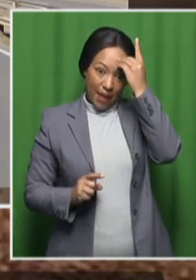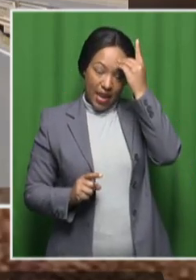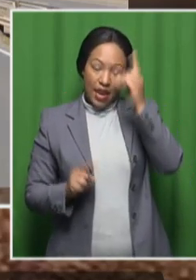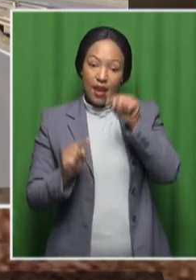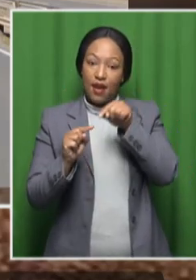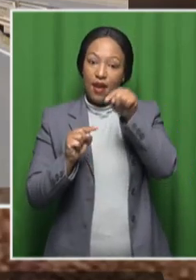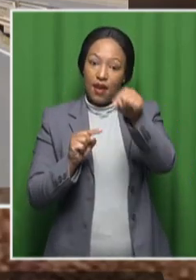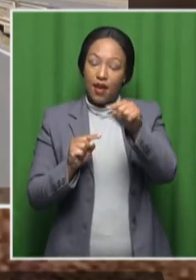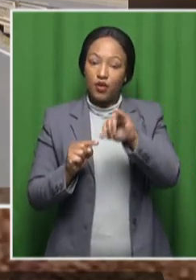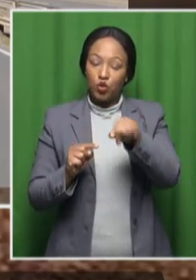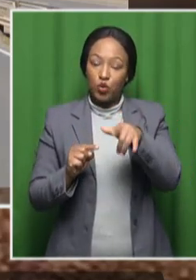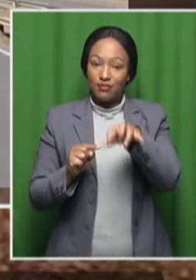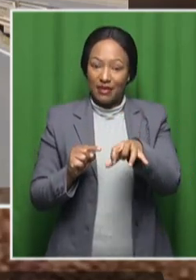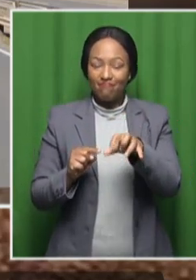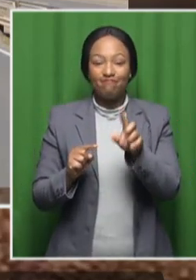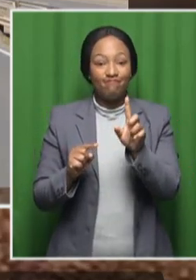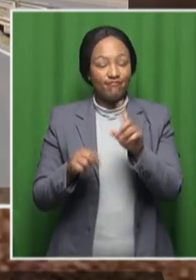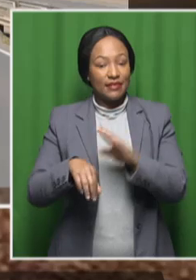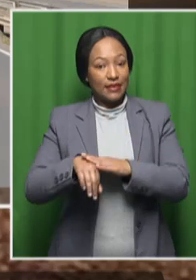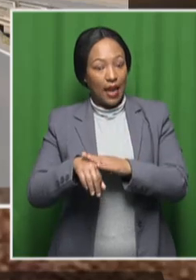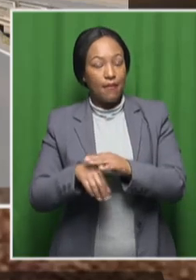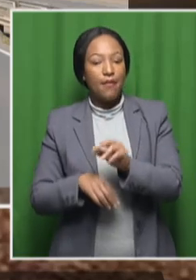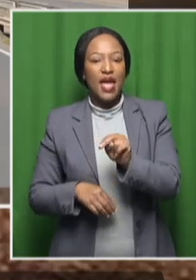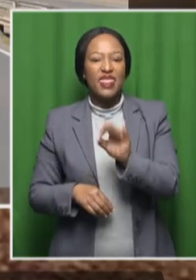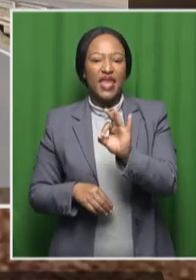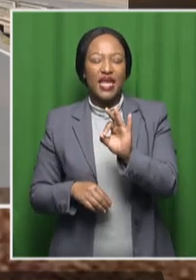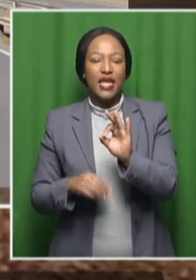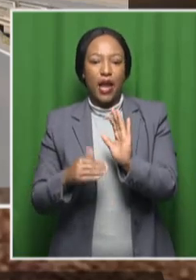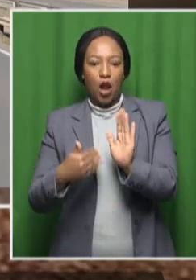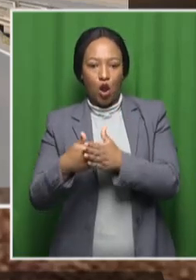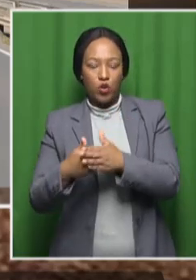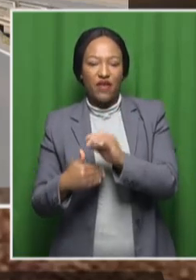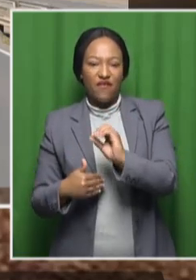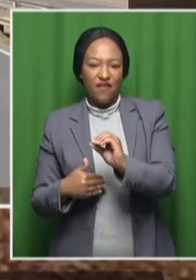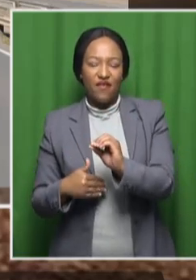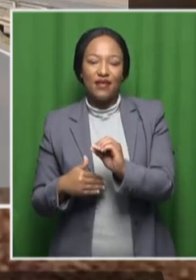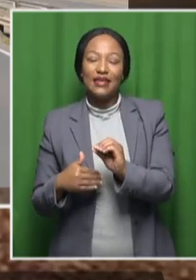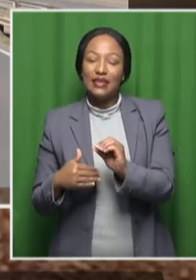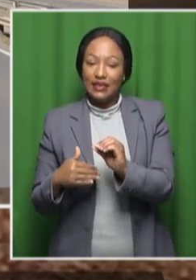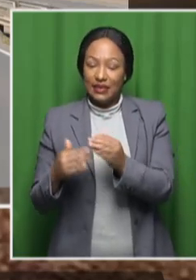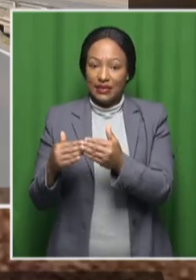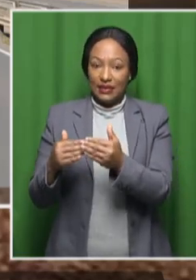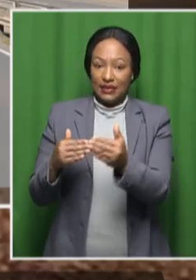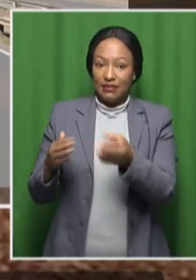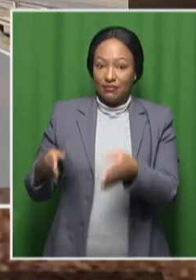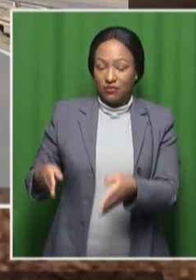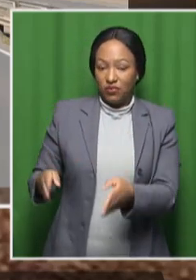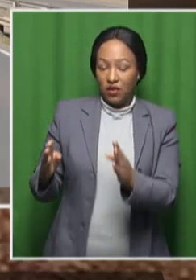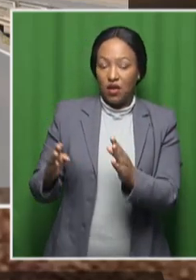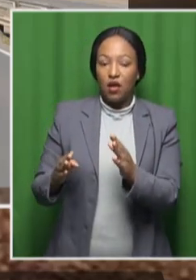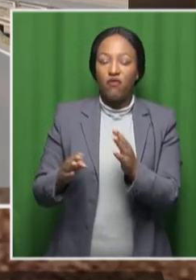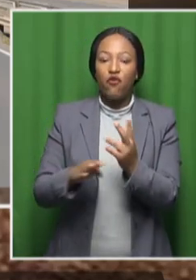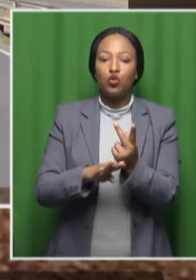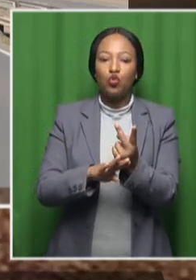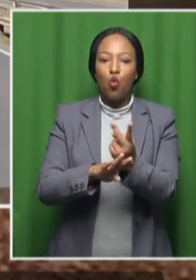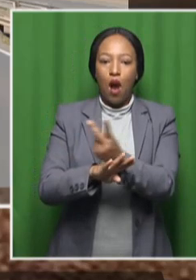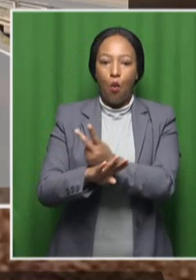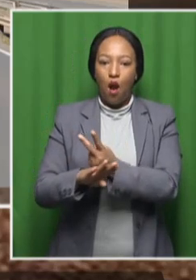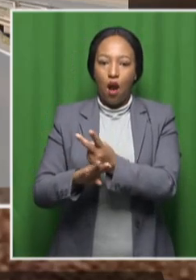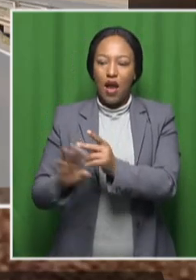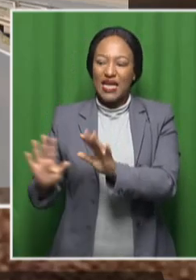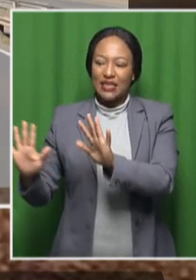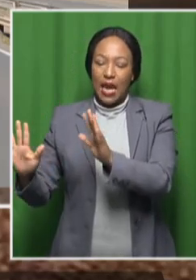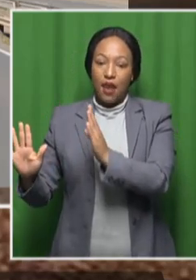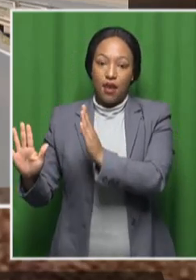Choose your times carefully. The N3 will be closed just north of Howick up towards Balgowan for a 2-hour period, 10 a.m.